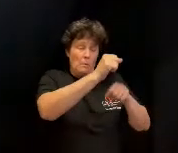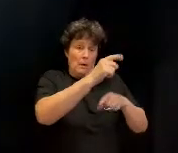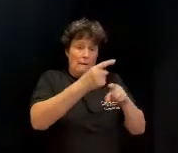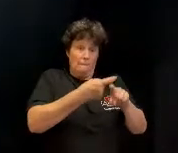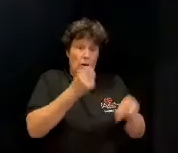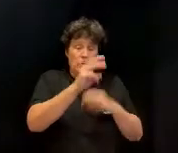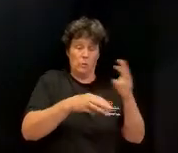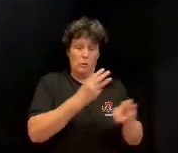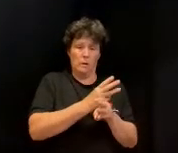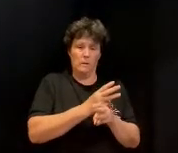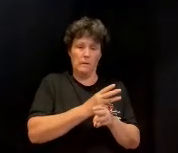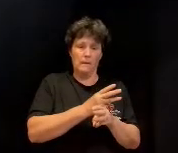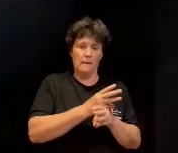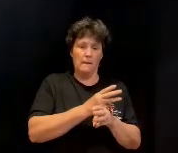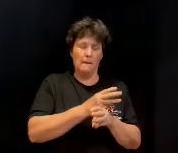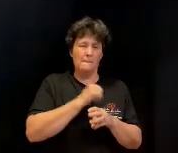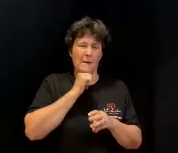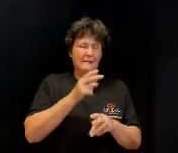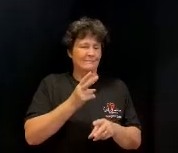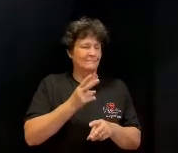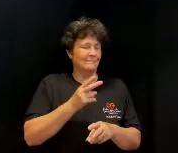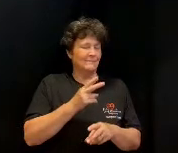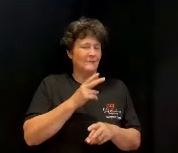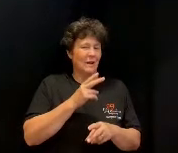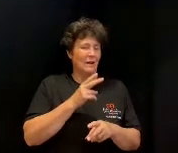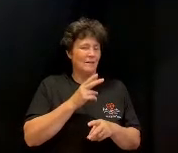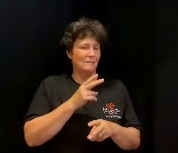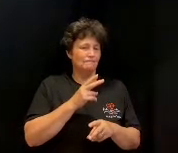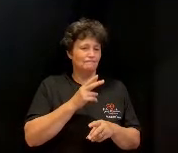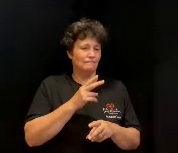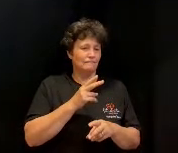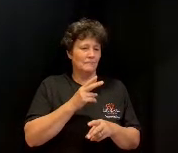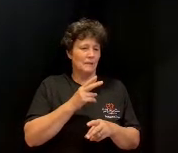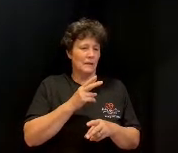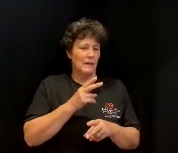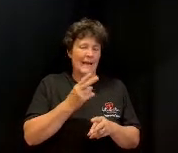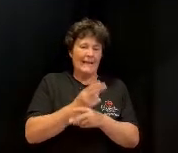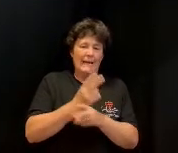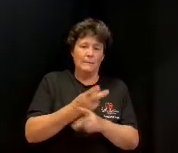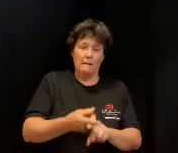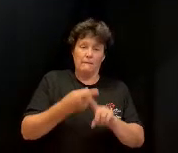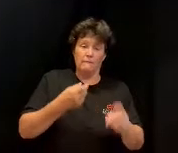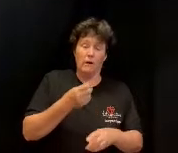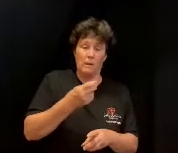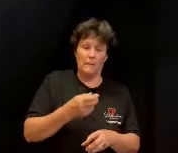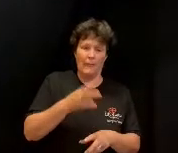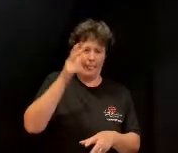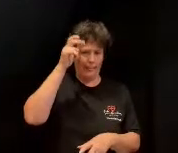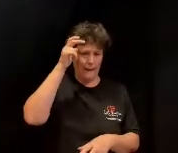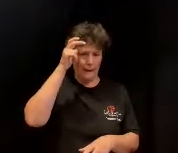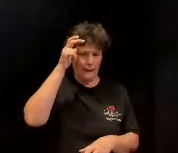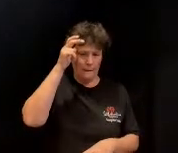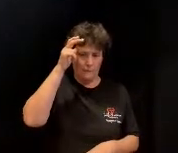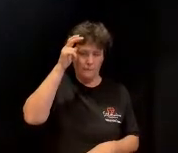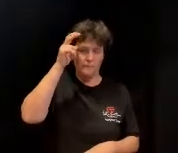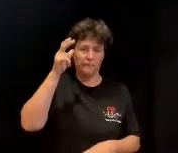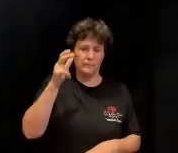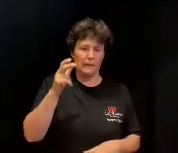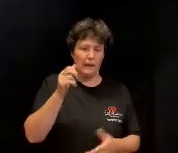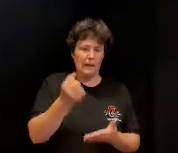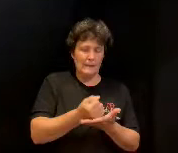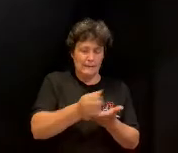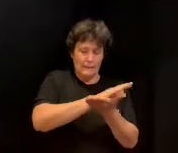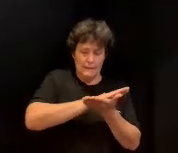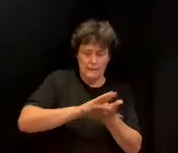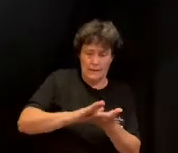should keep them from the evil one. They are not of the world, just as I am not of the world. Sanctify them by